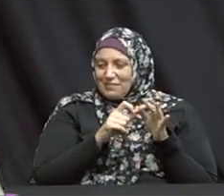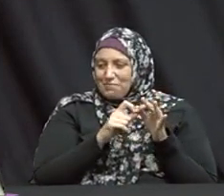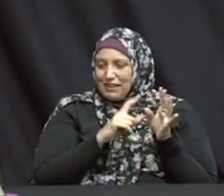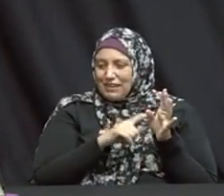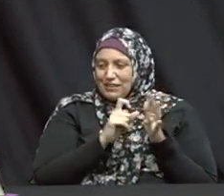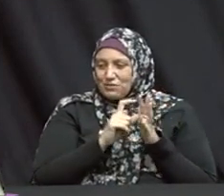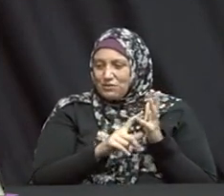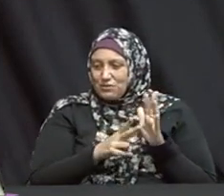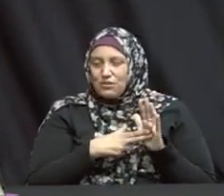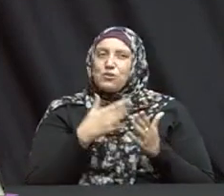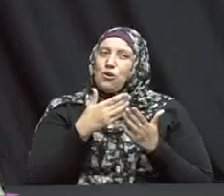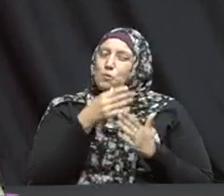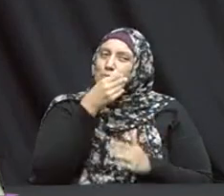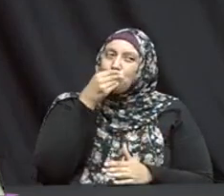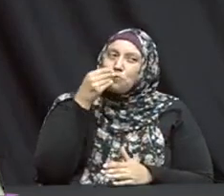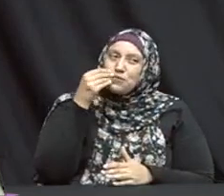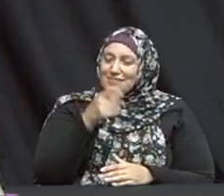You're muted.